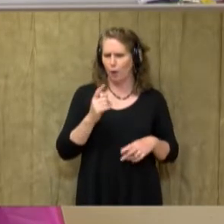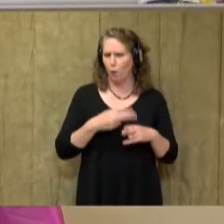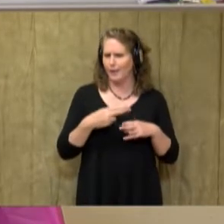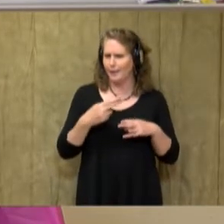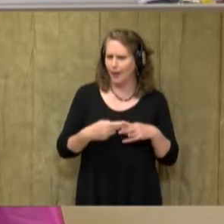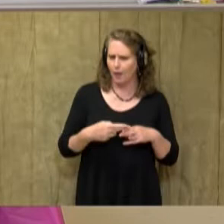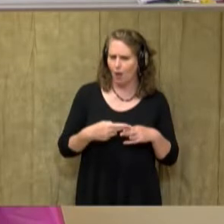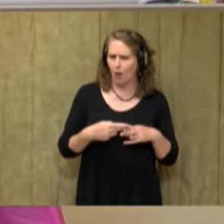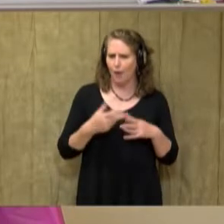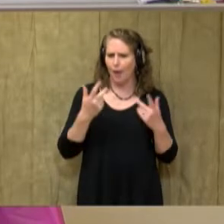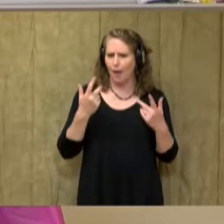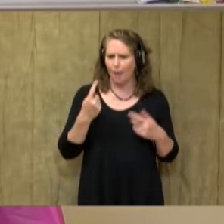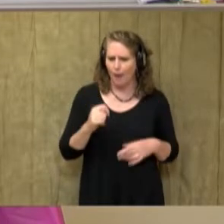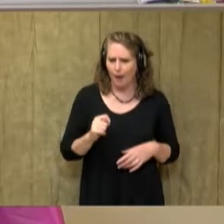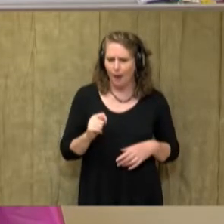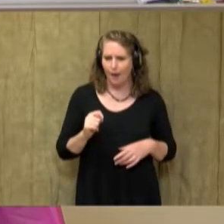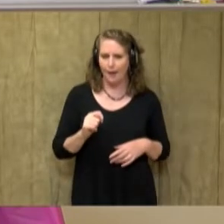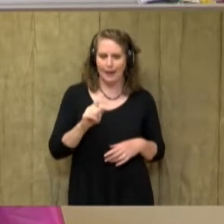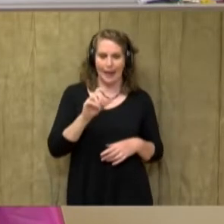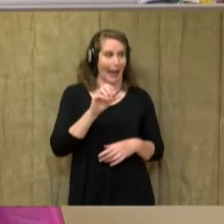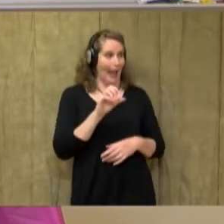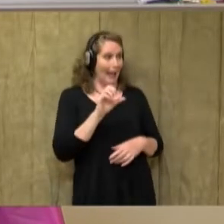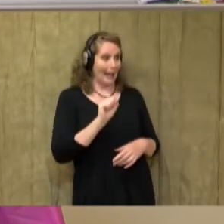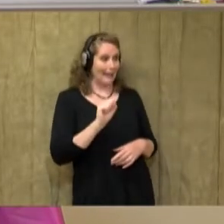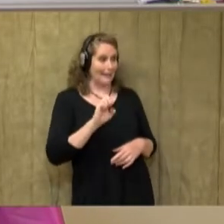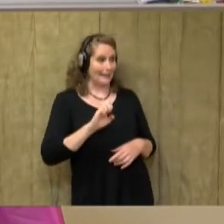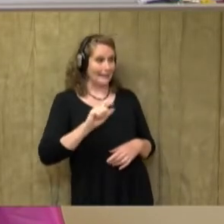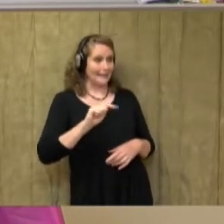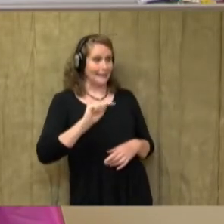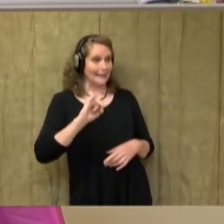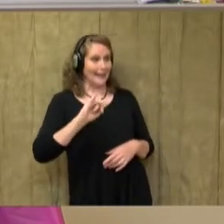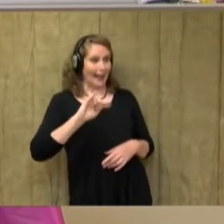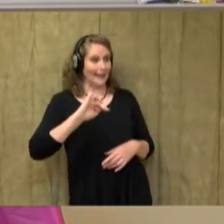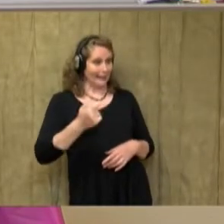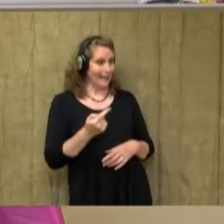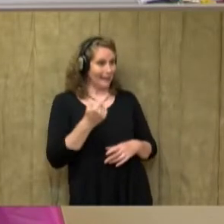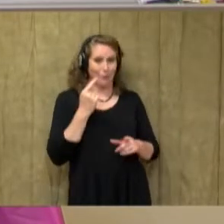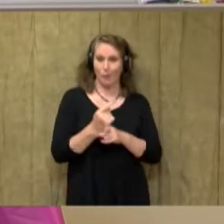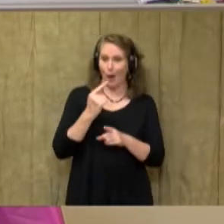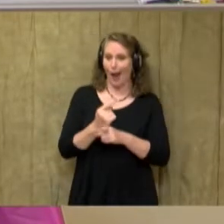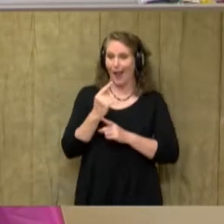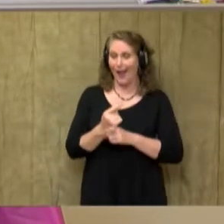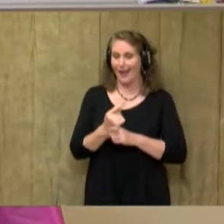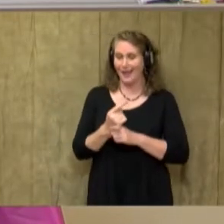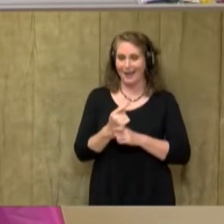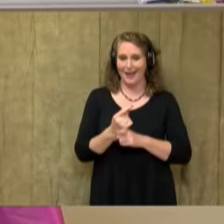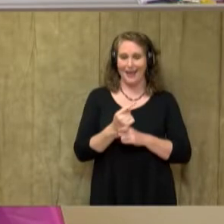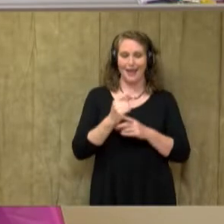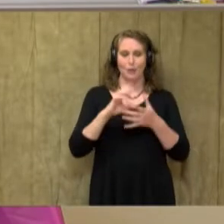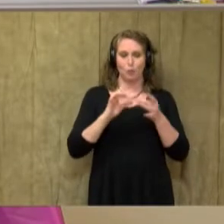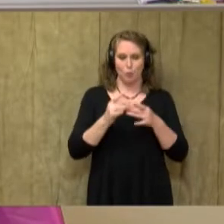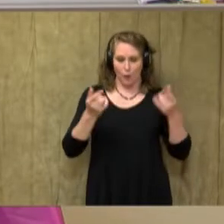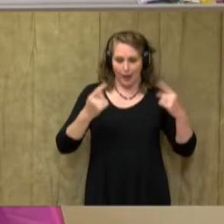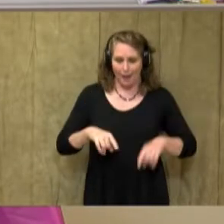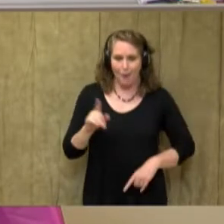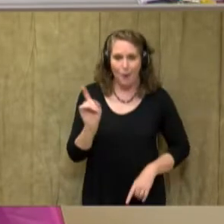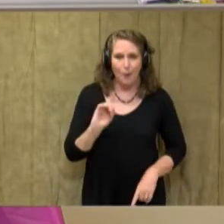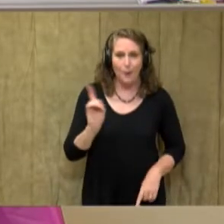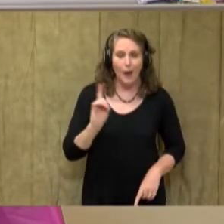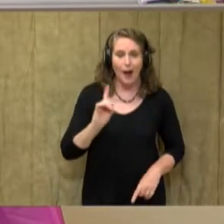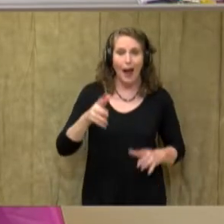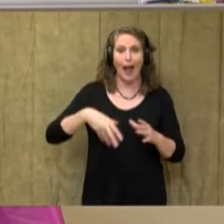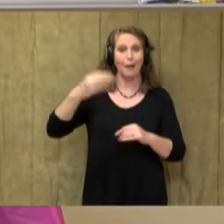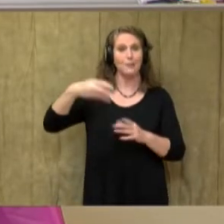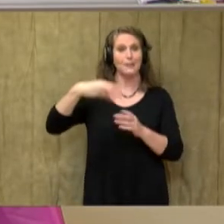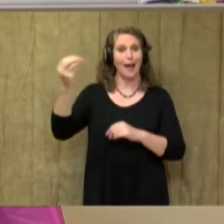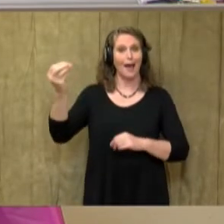call that the setting. The setting, yes. Okay, so the story took place